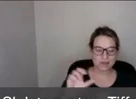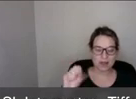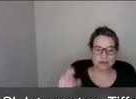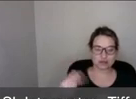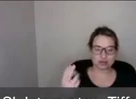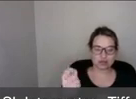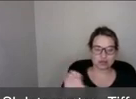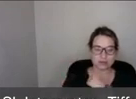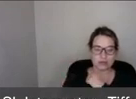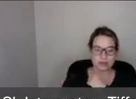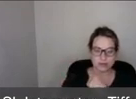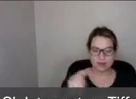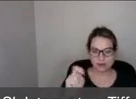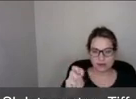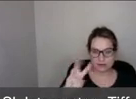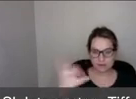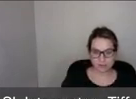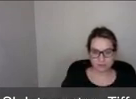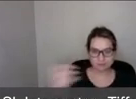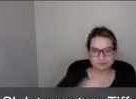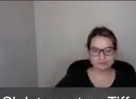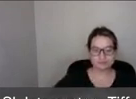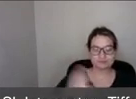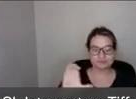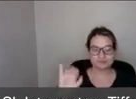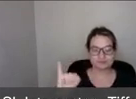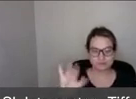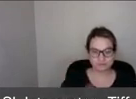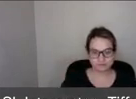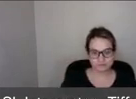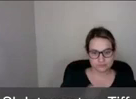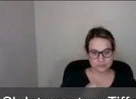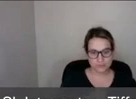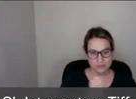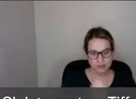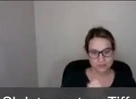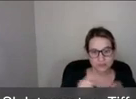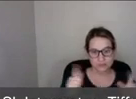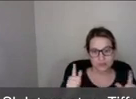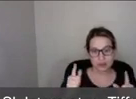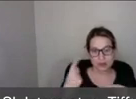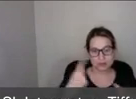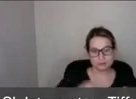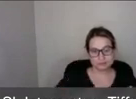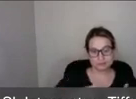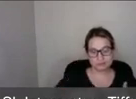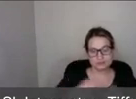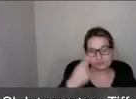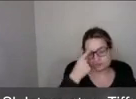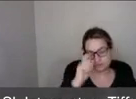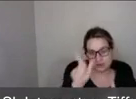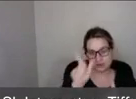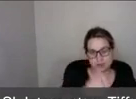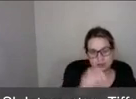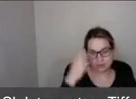that we wanted to be reunited as communities of interest, because we are, and we made a huge argument to that point, as well as